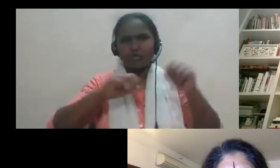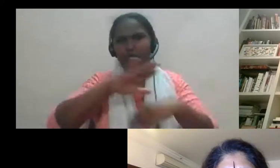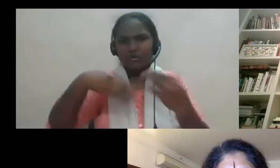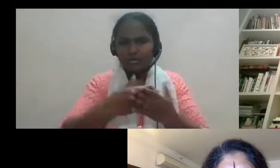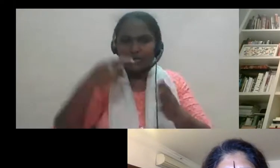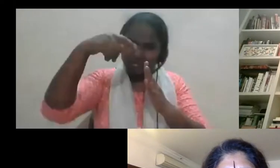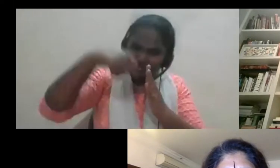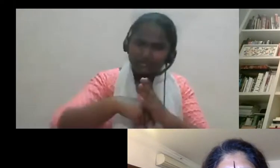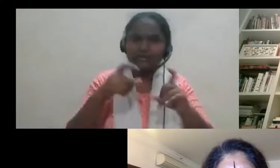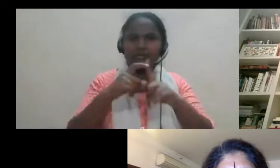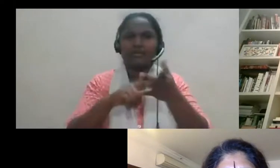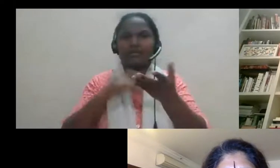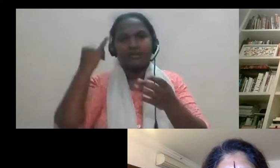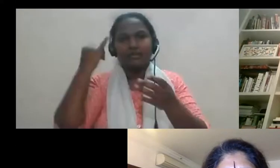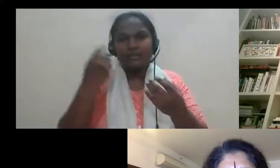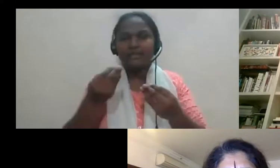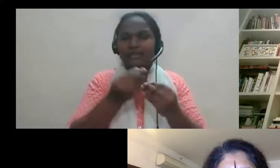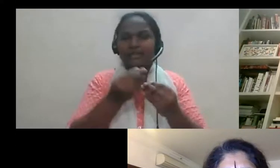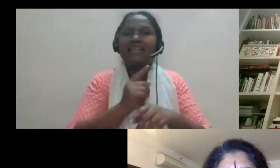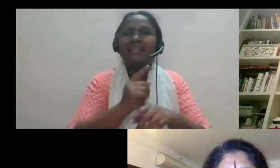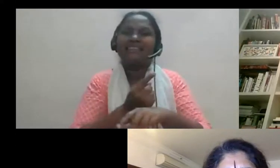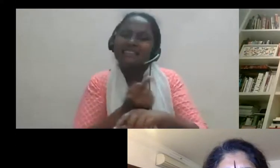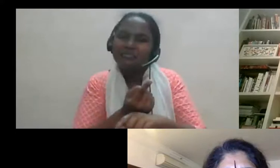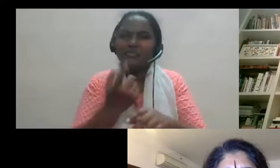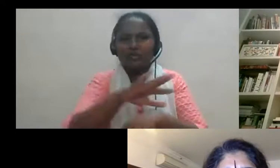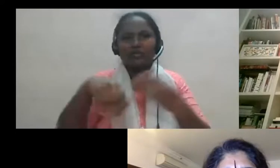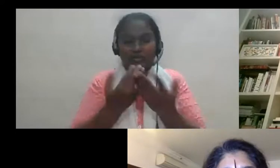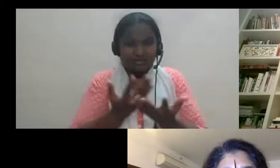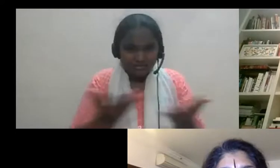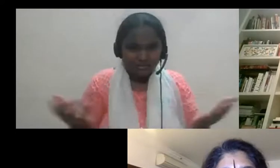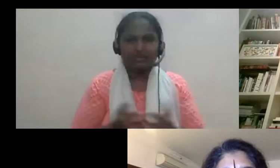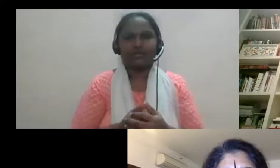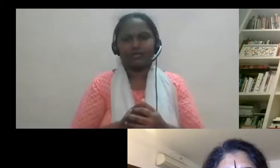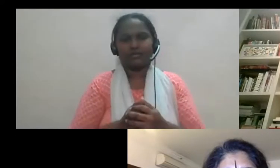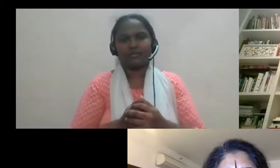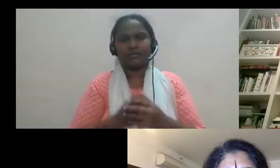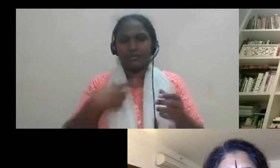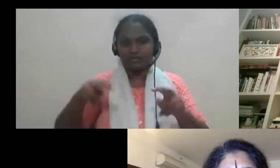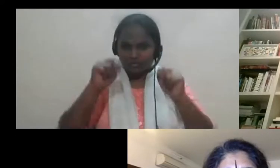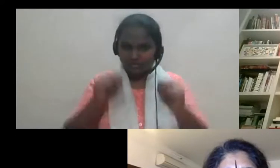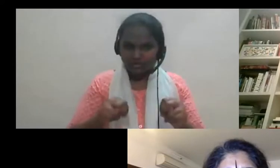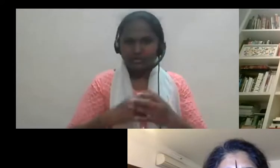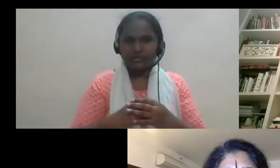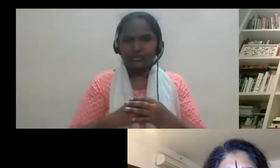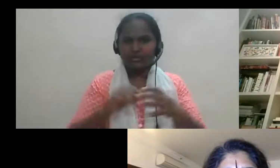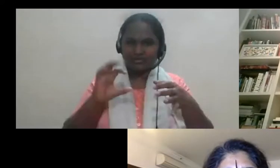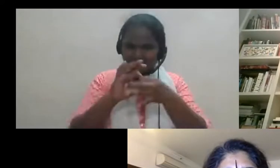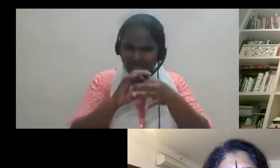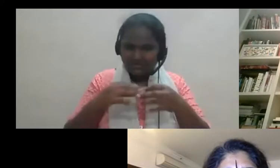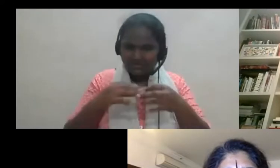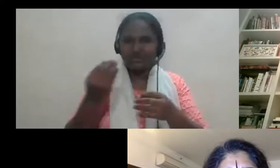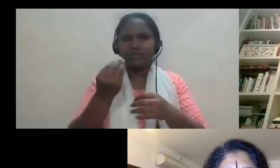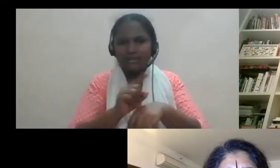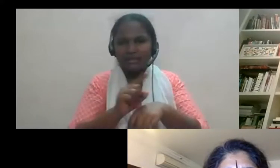deep consciousness of, well, there's a limit, no, to everything, and we need to tackle that limit. We need